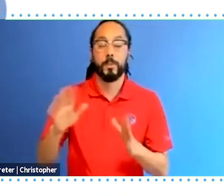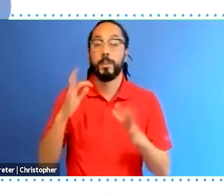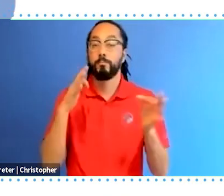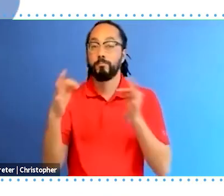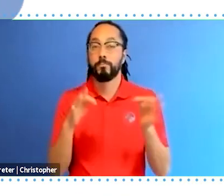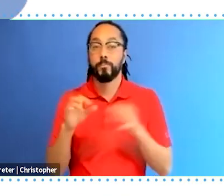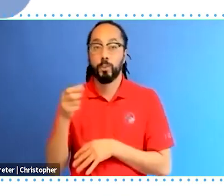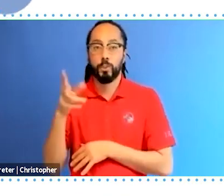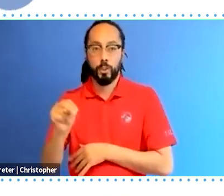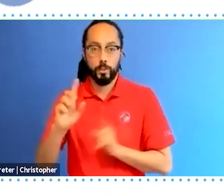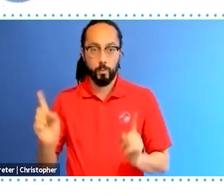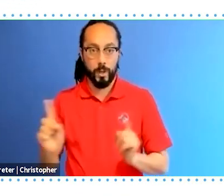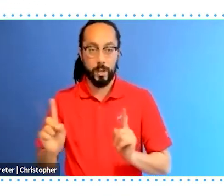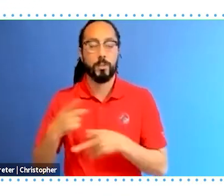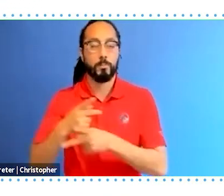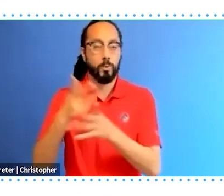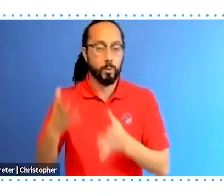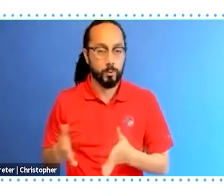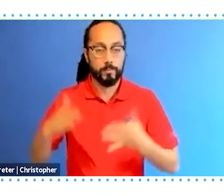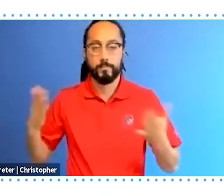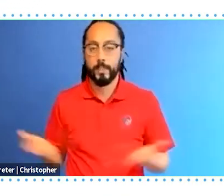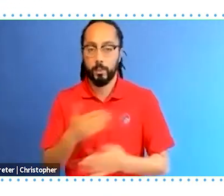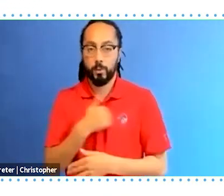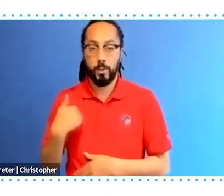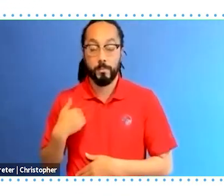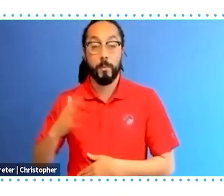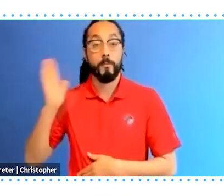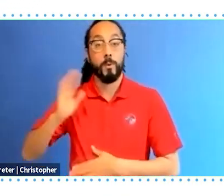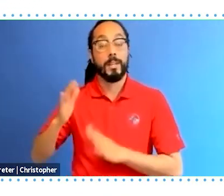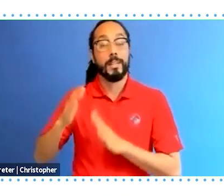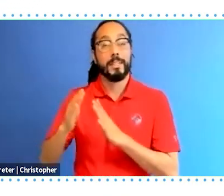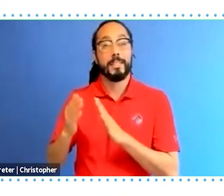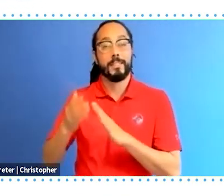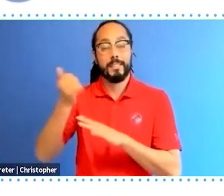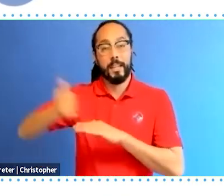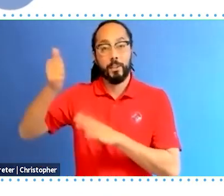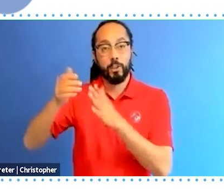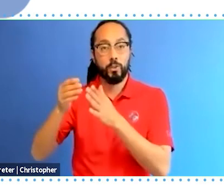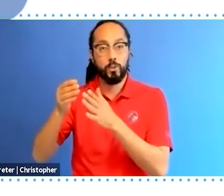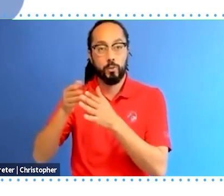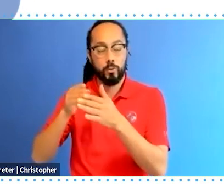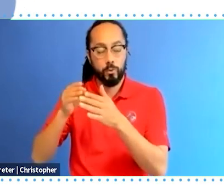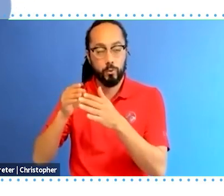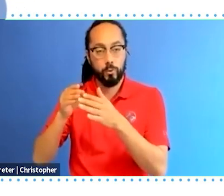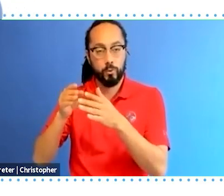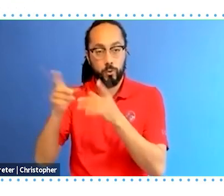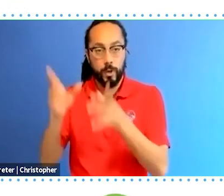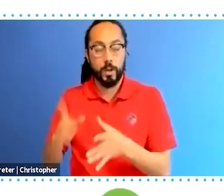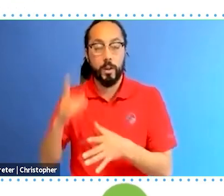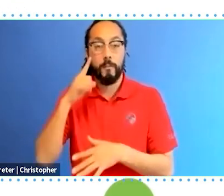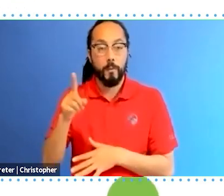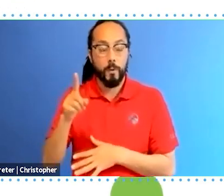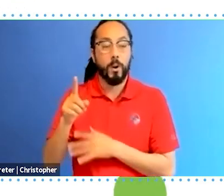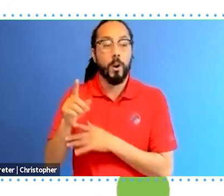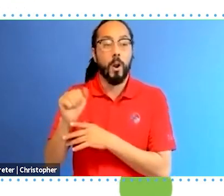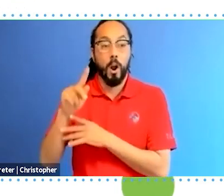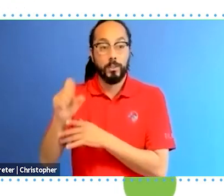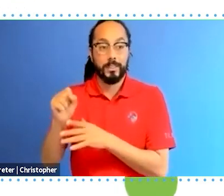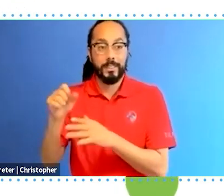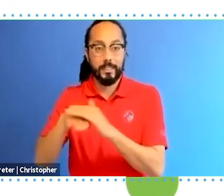Toronto, formerly the executive director of Public Access and managing editor of Public Art Culture